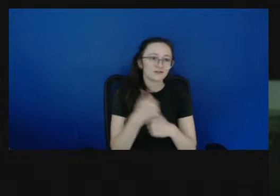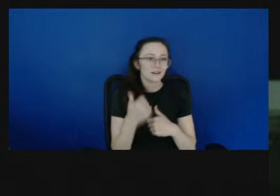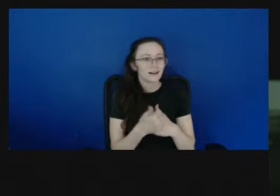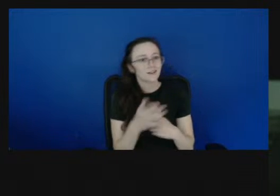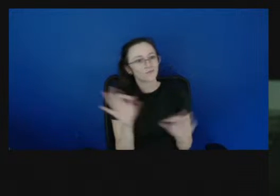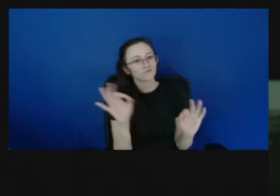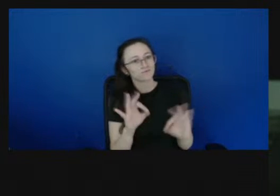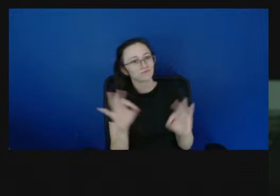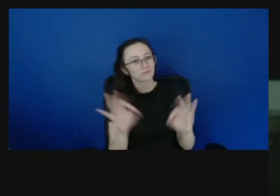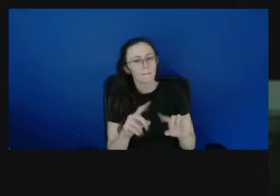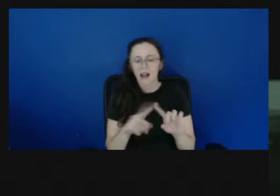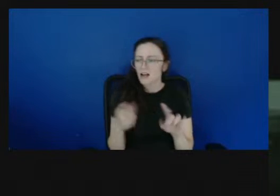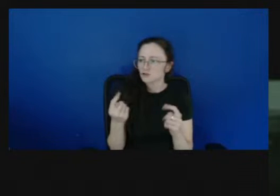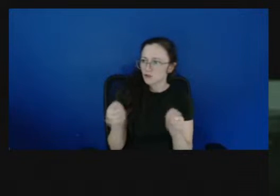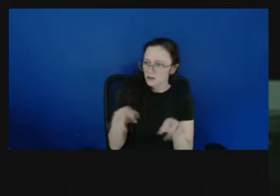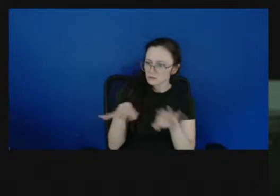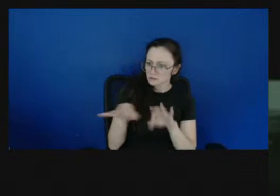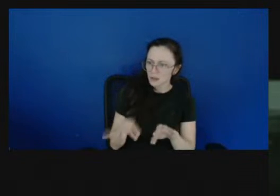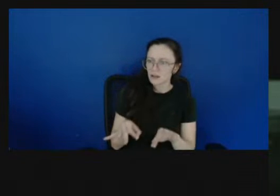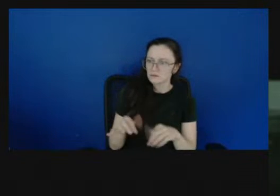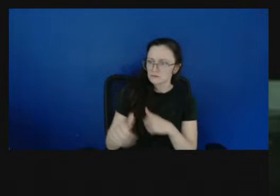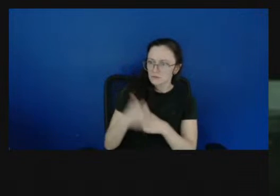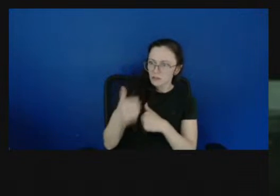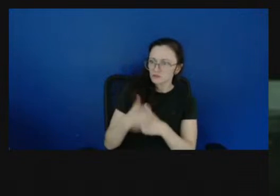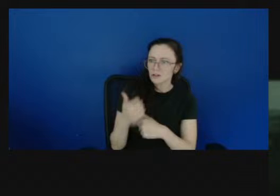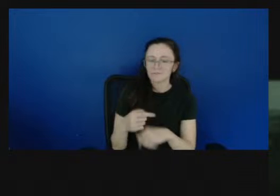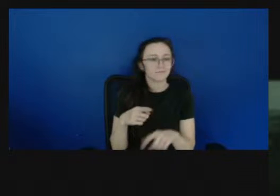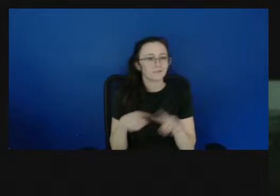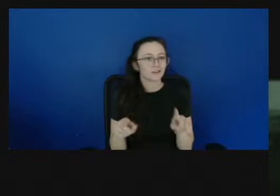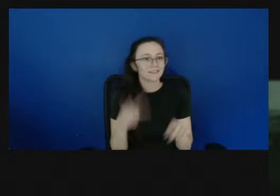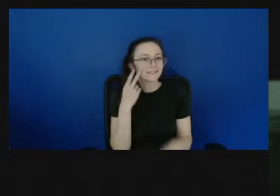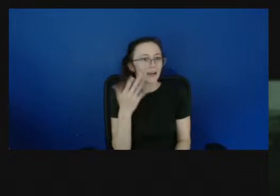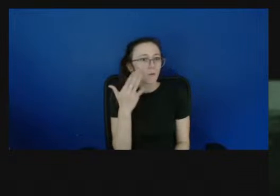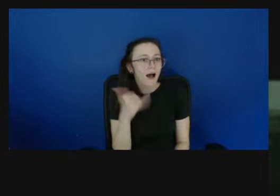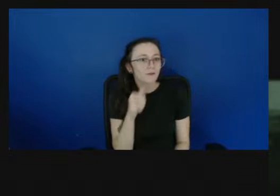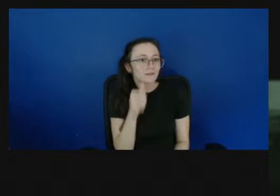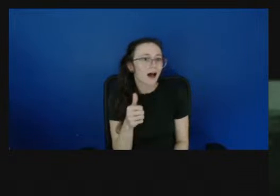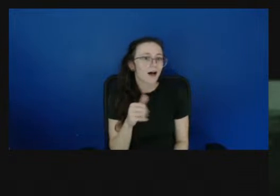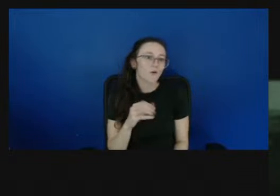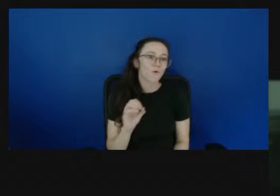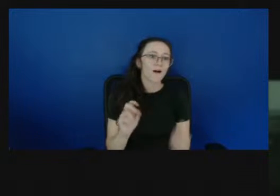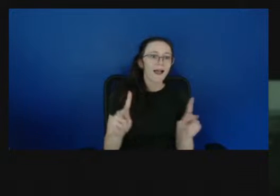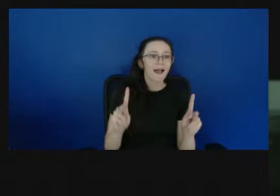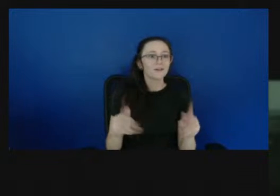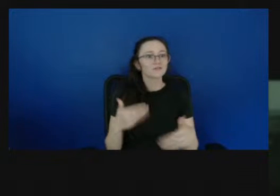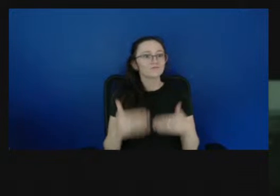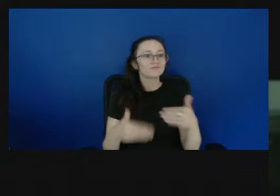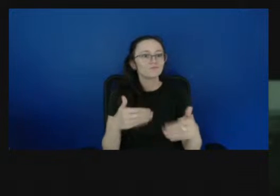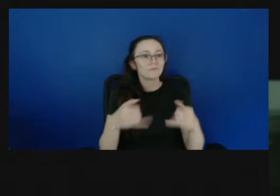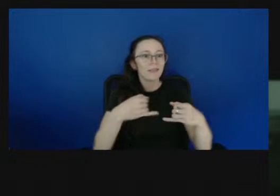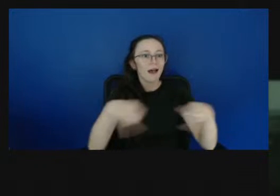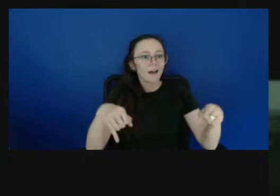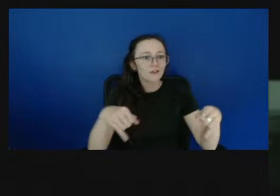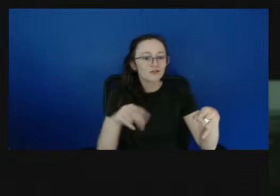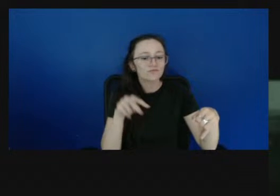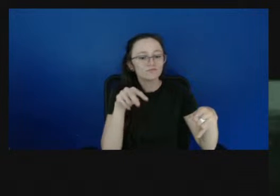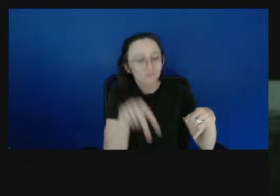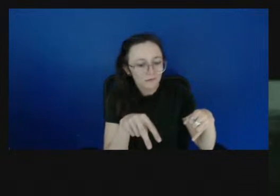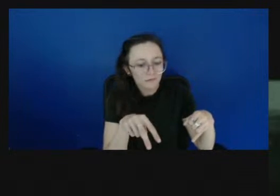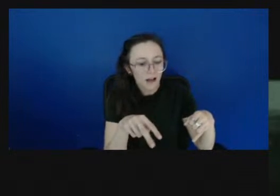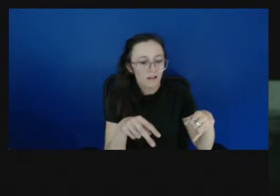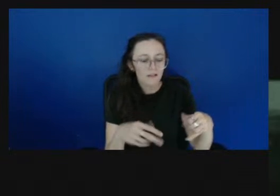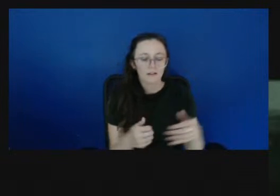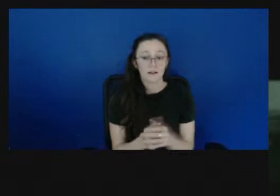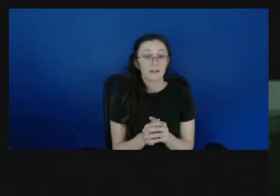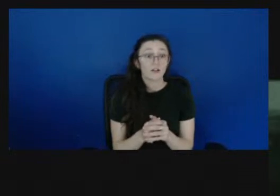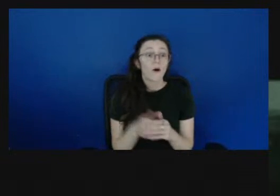them the danger, but they couldn't see why it wasn't all right to go right to the edge. It looked quite enough. After